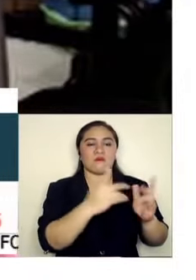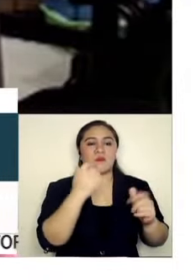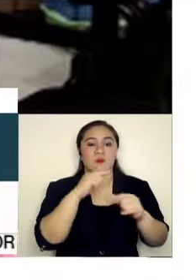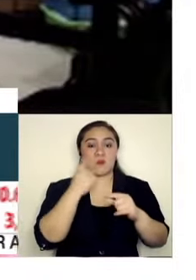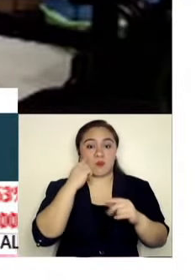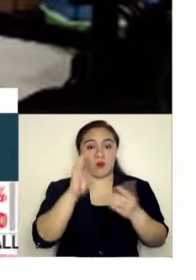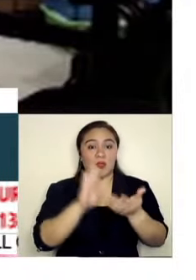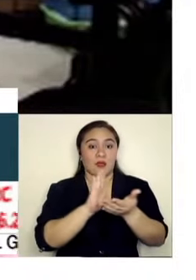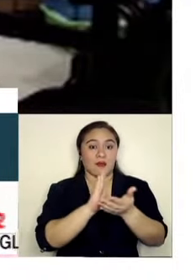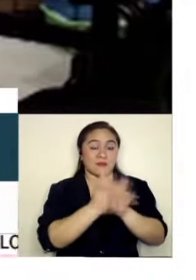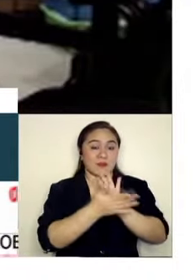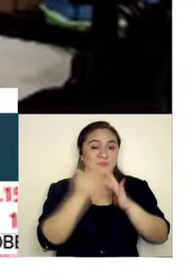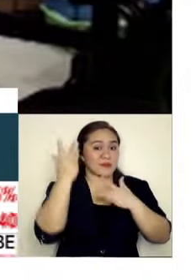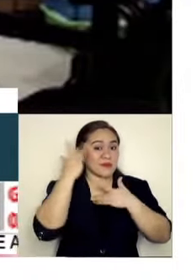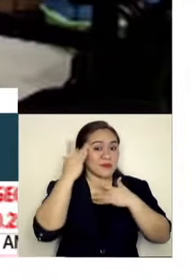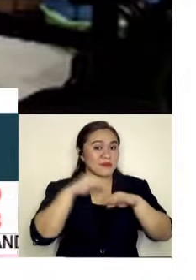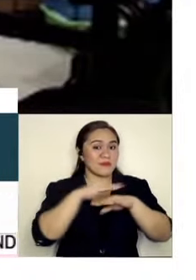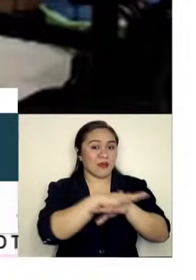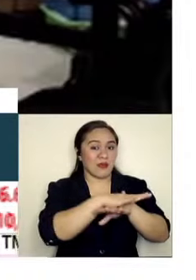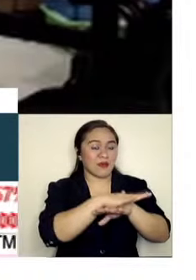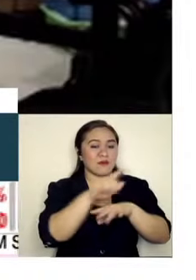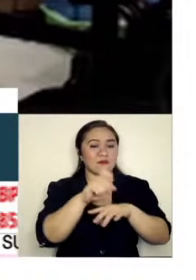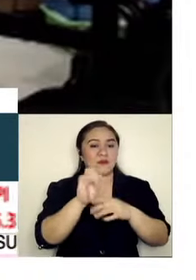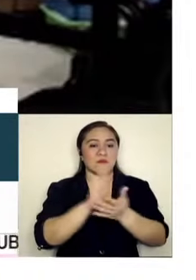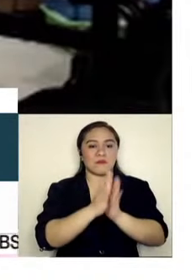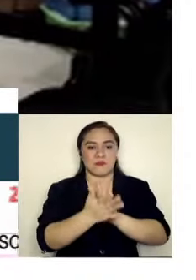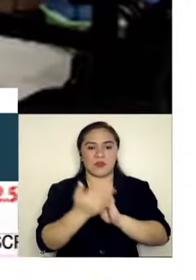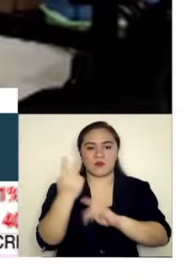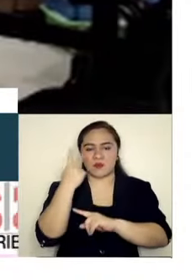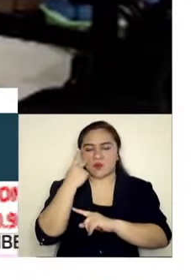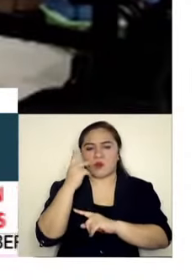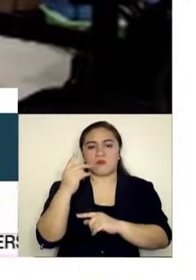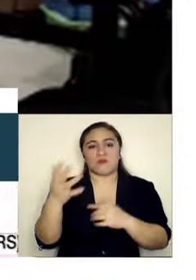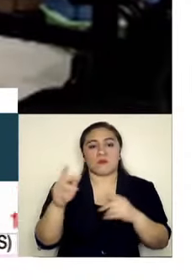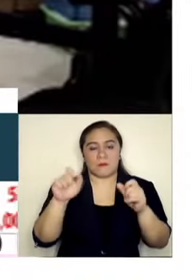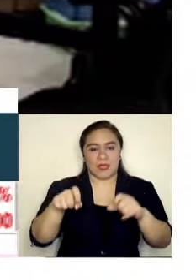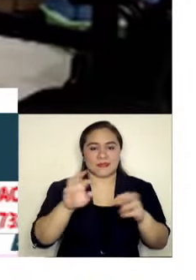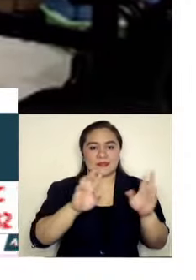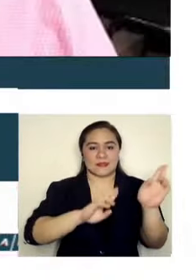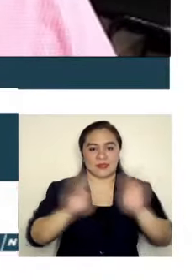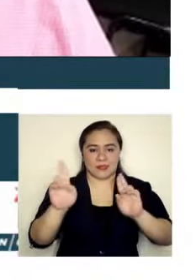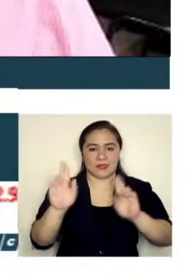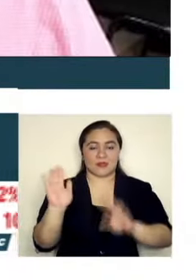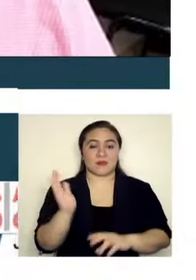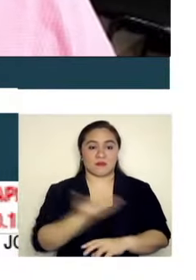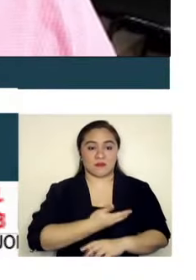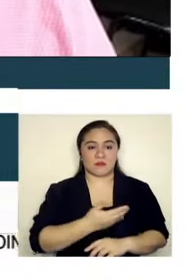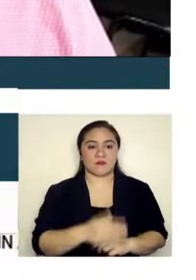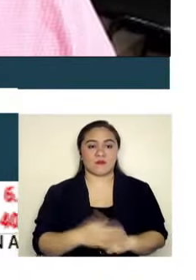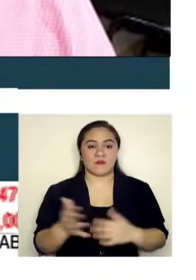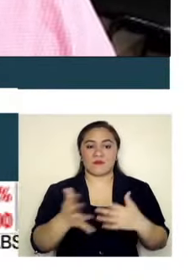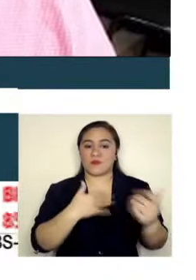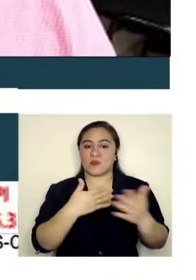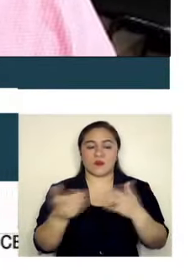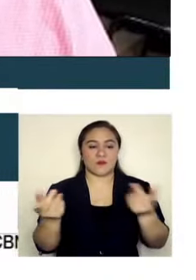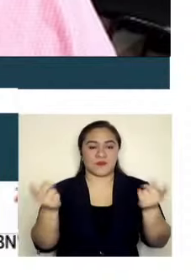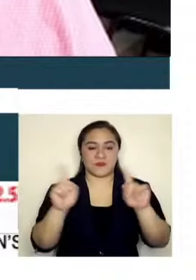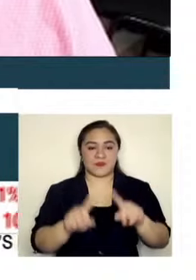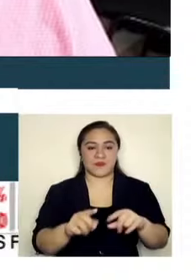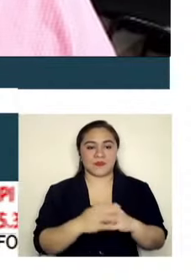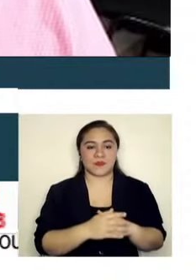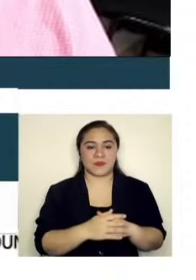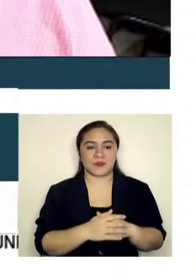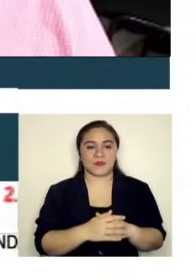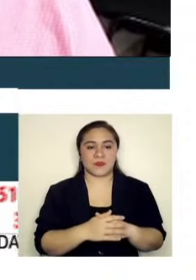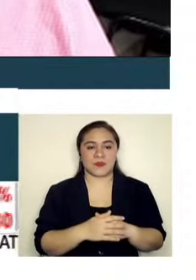we know already the trend. We have to be prepared whatever happens. Let's go back to the two new